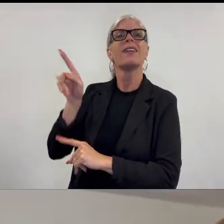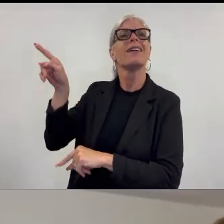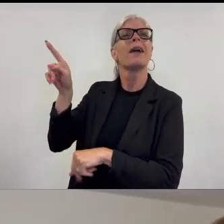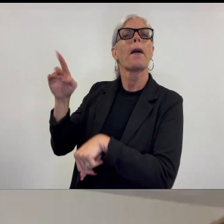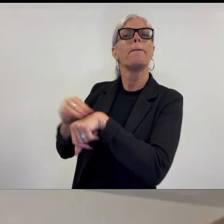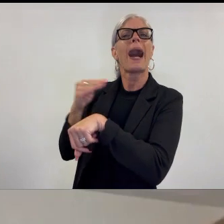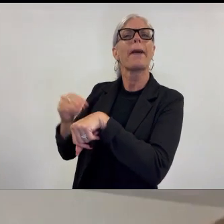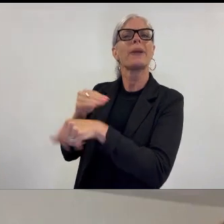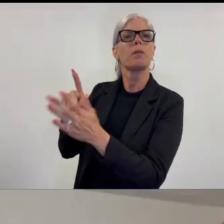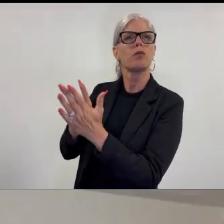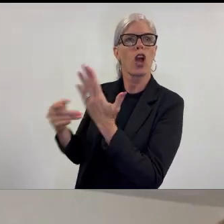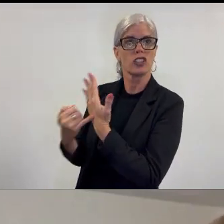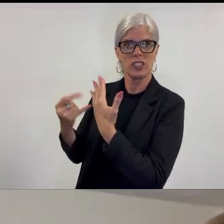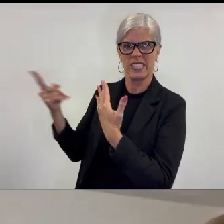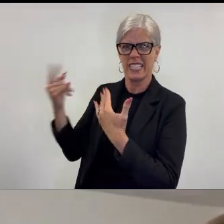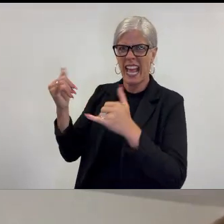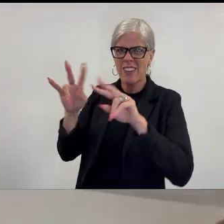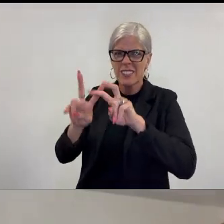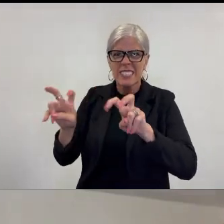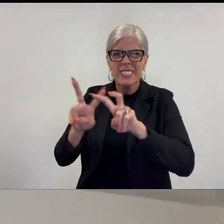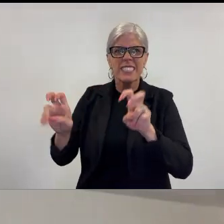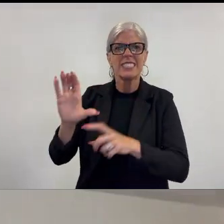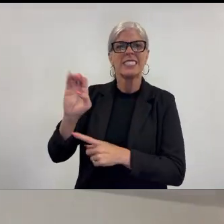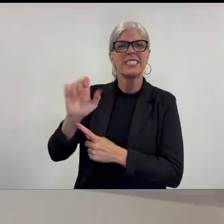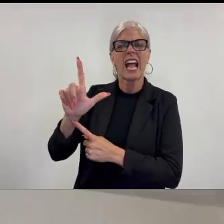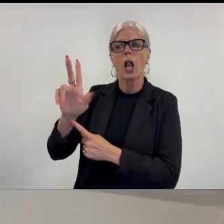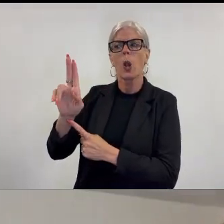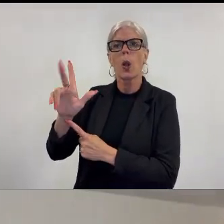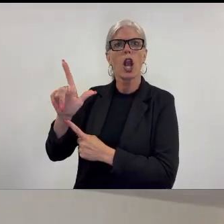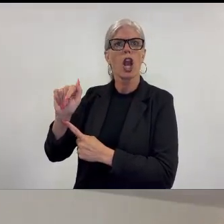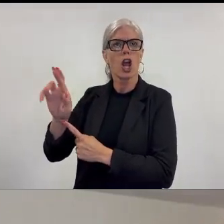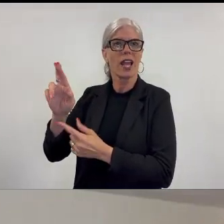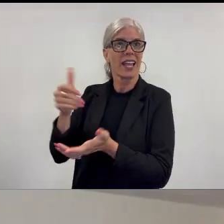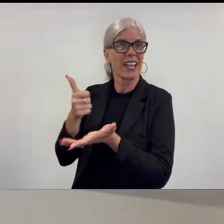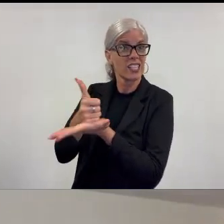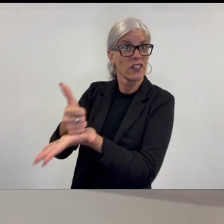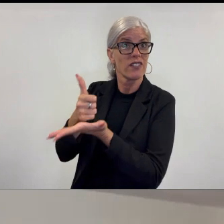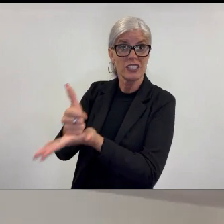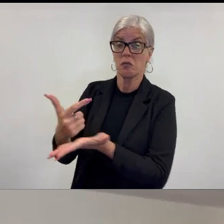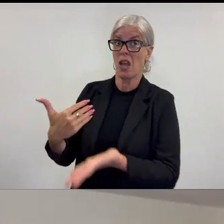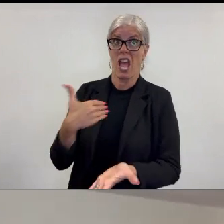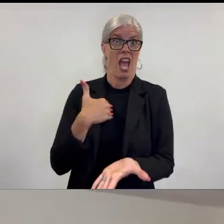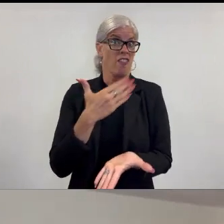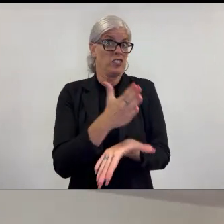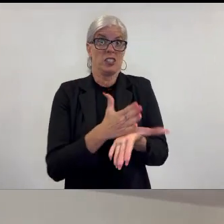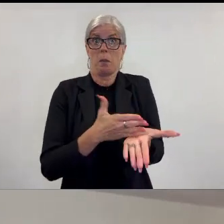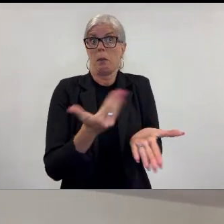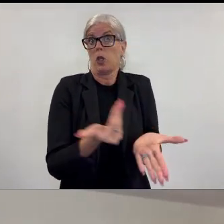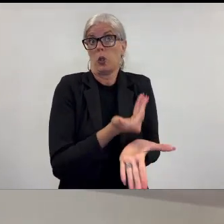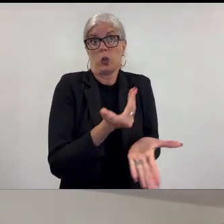of researchers that spend their life, like Dr. Jerry Silver and the Miami Project, with